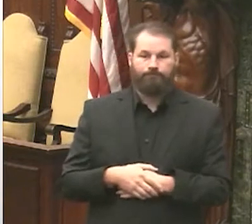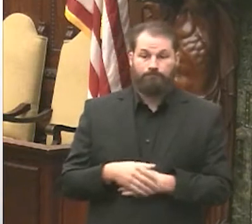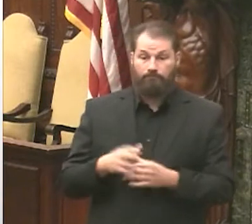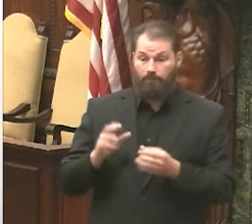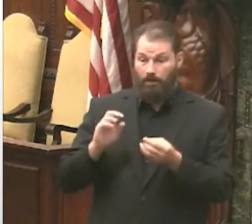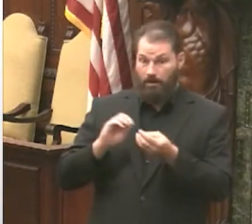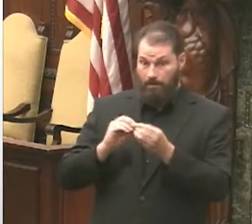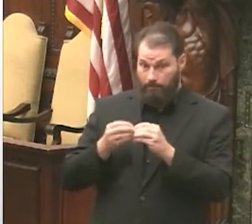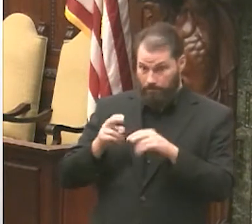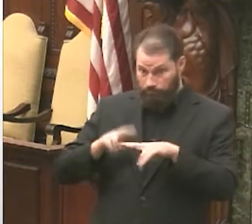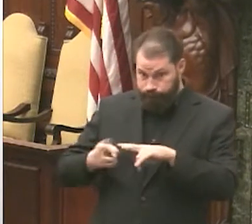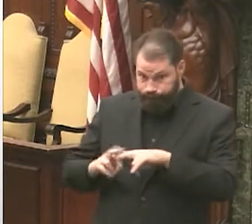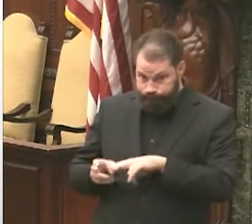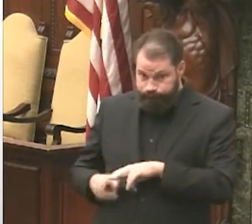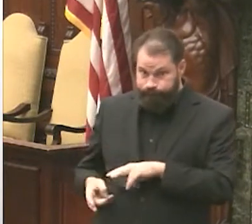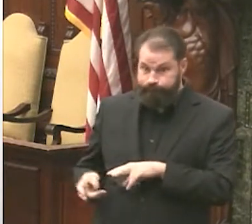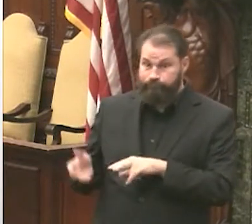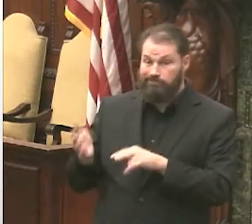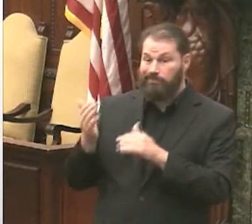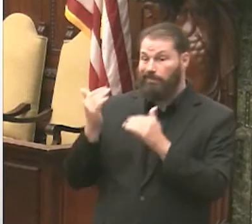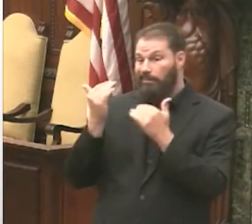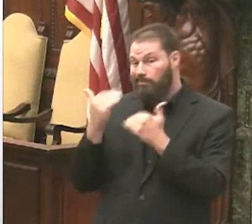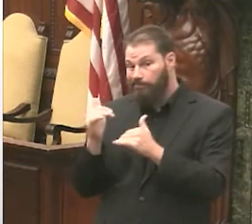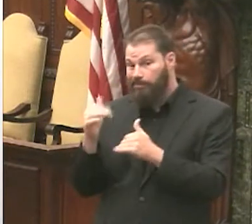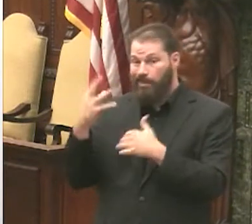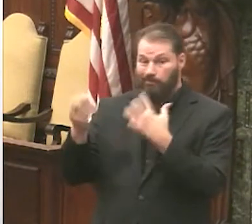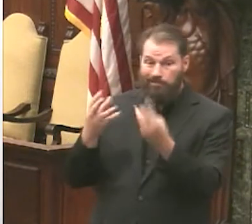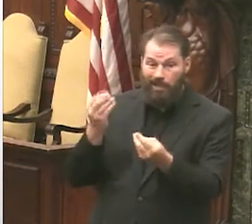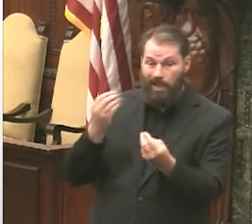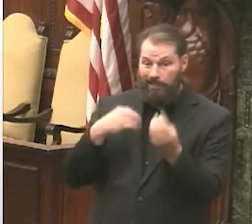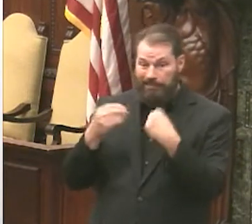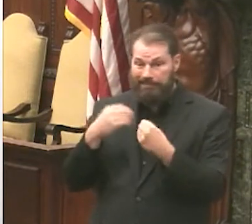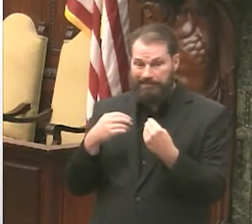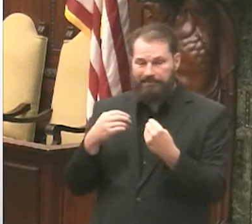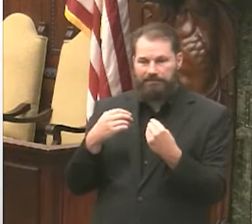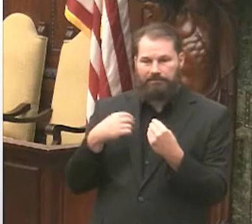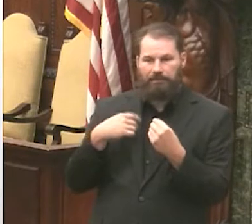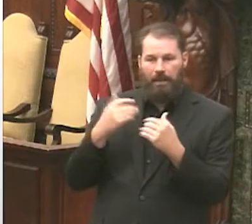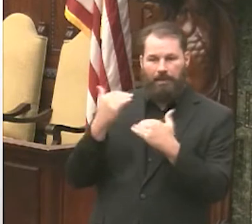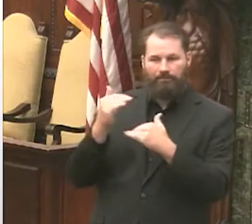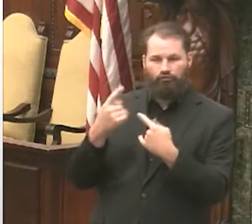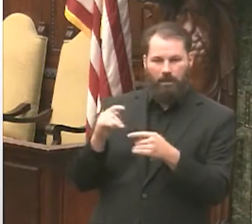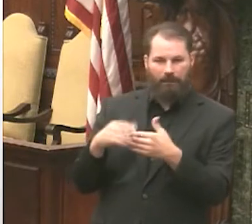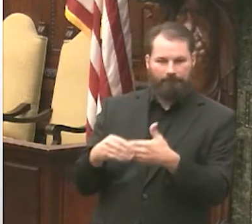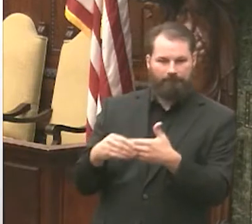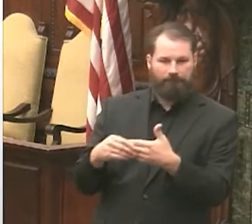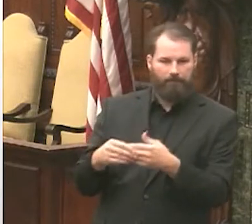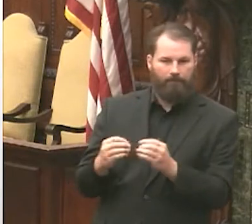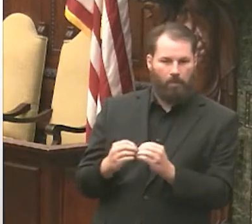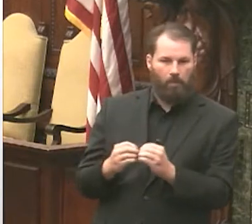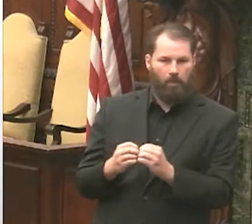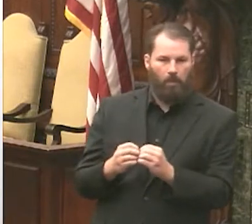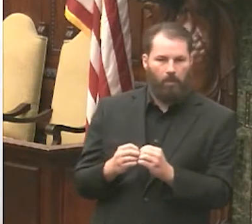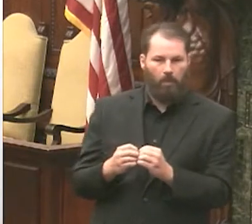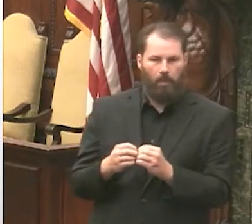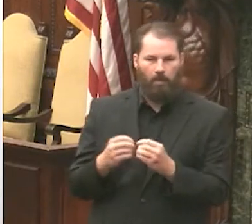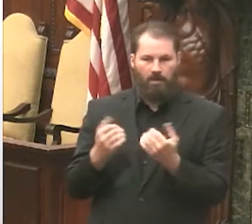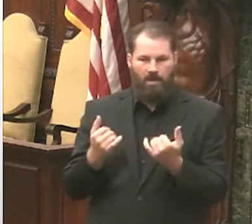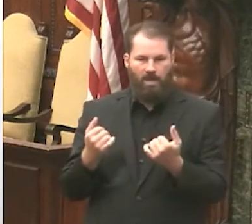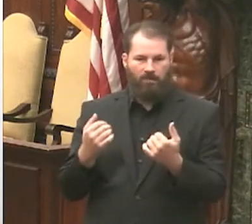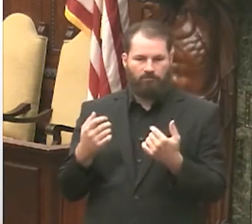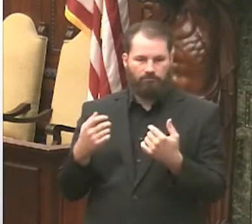back restrictions gradually and carefully. Now, the governor announced recently that he would allow restaurants to expand to